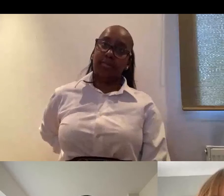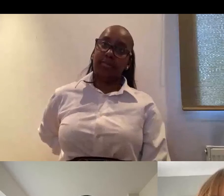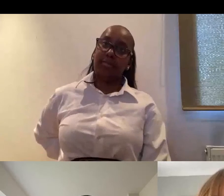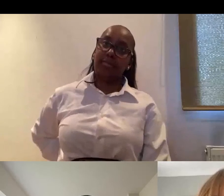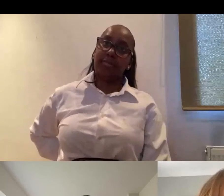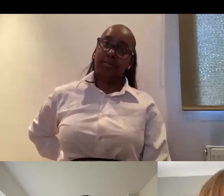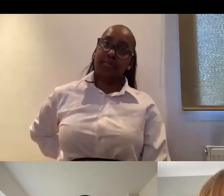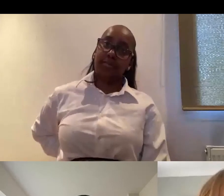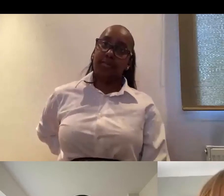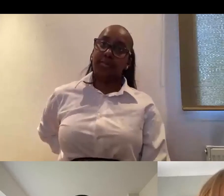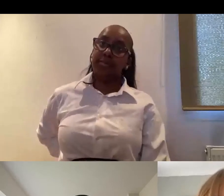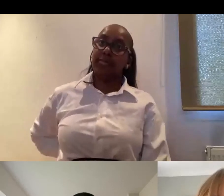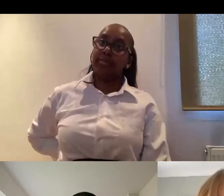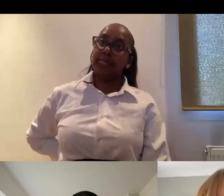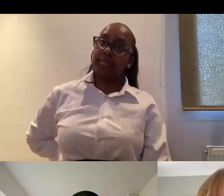Dave, if you can see any.